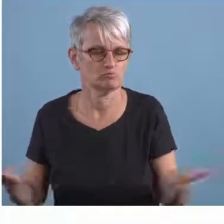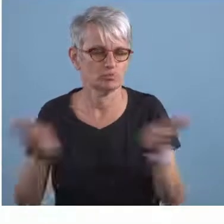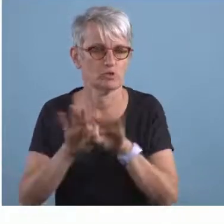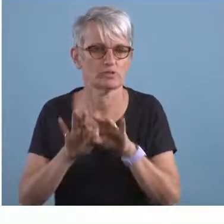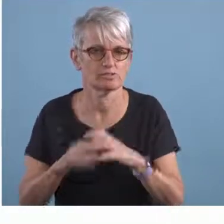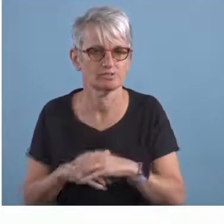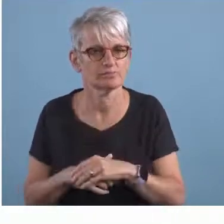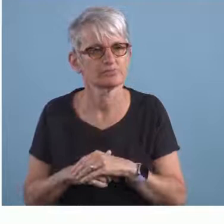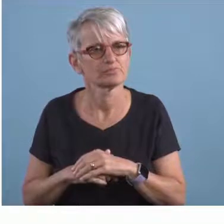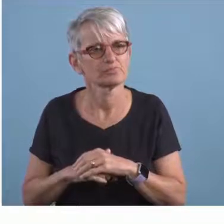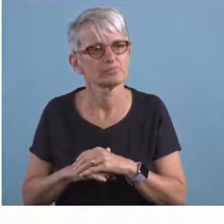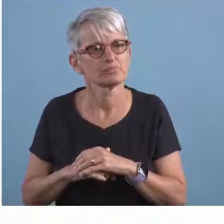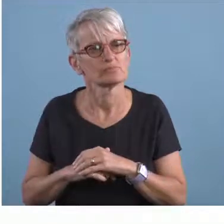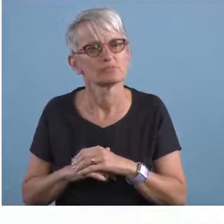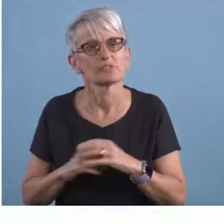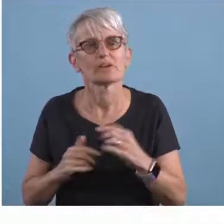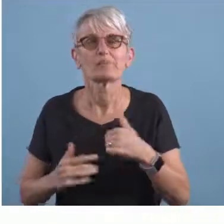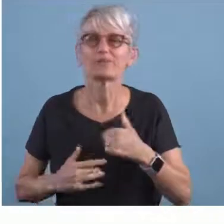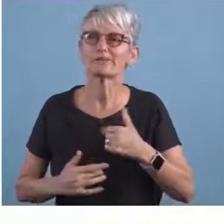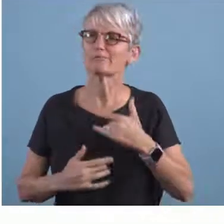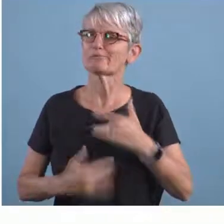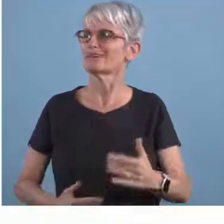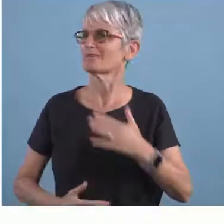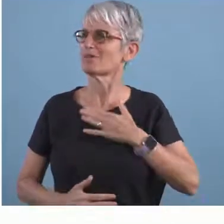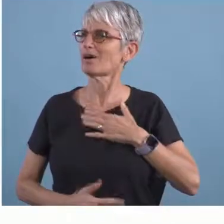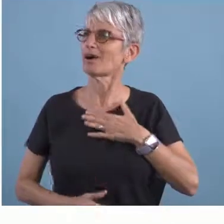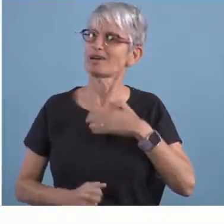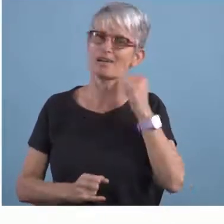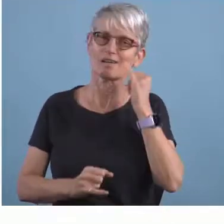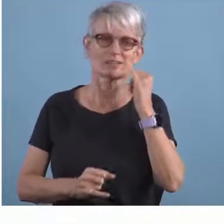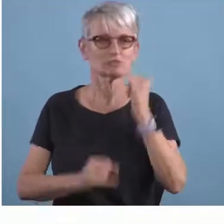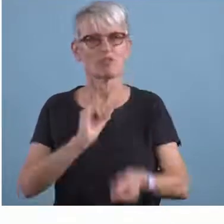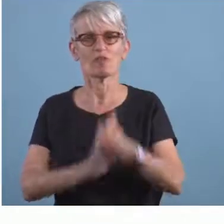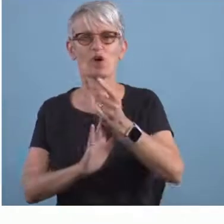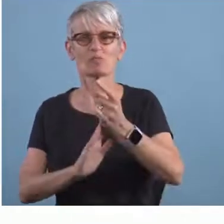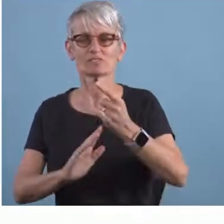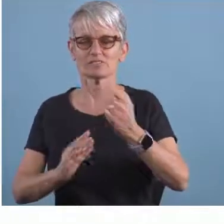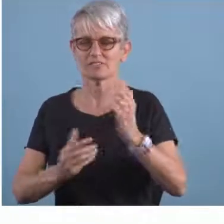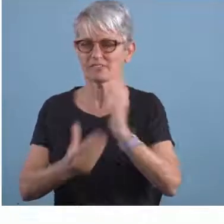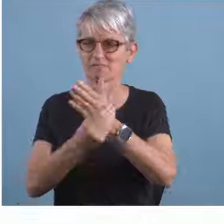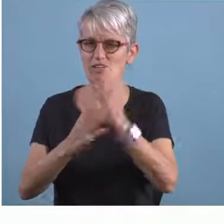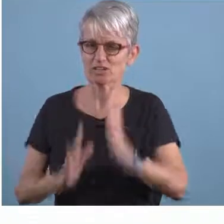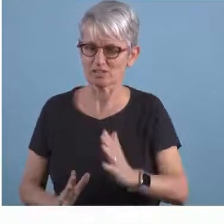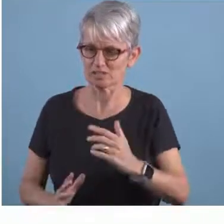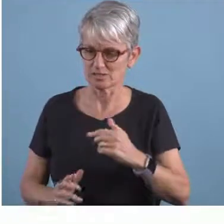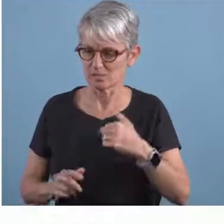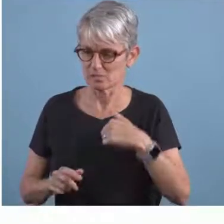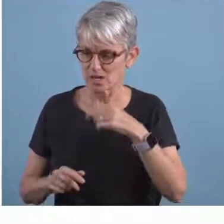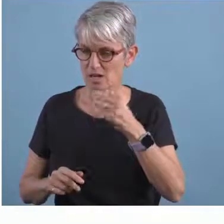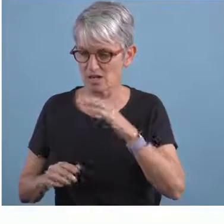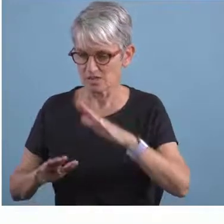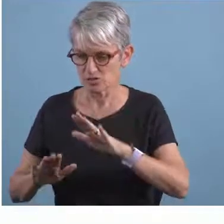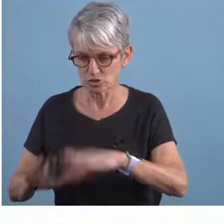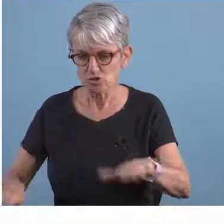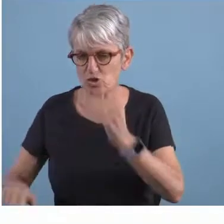I'm a kind of a spur of the moment kind of a interventionist, especially with little ones at home, and I use whatever's in the home.